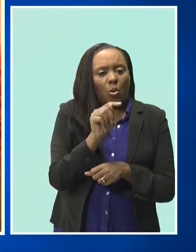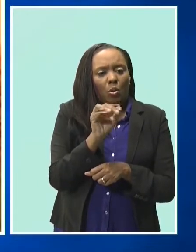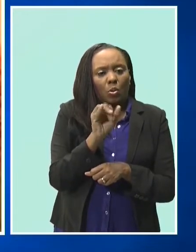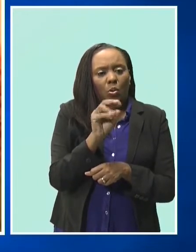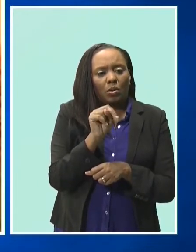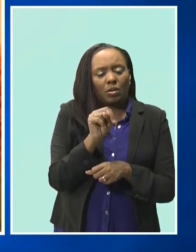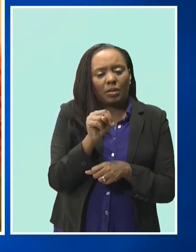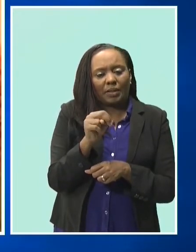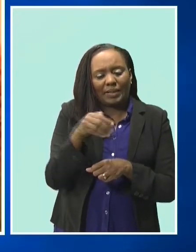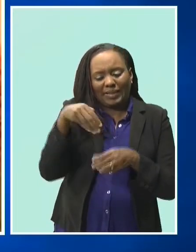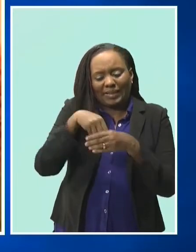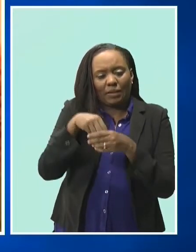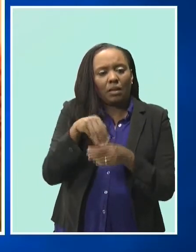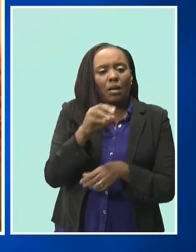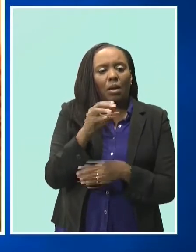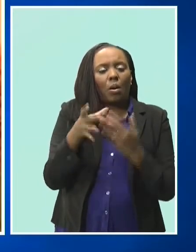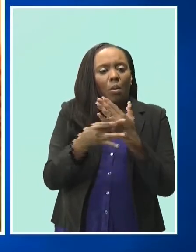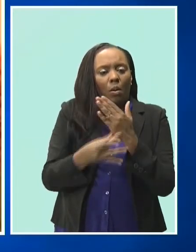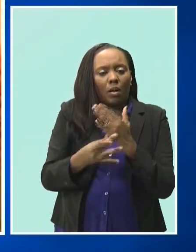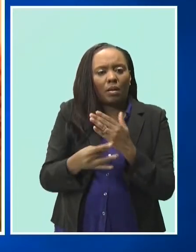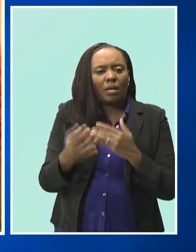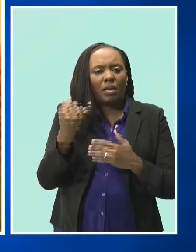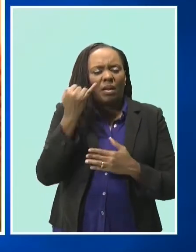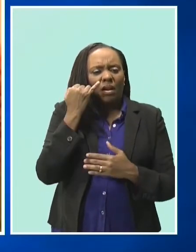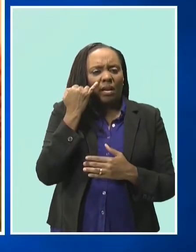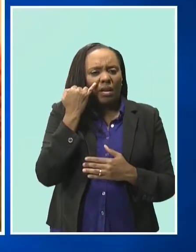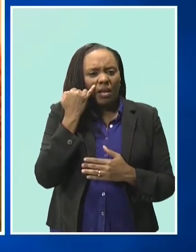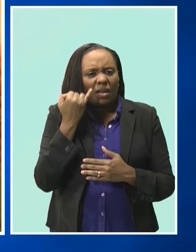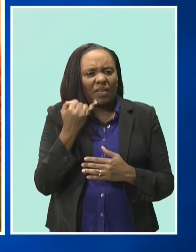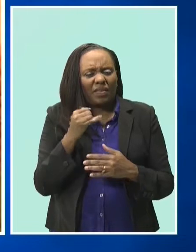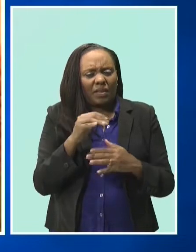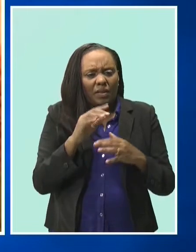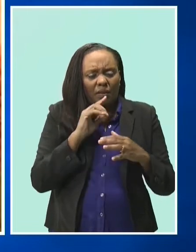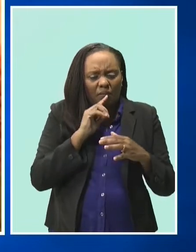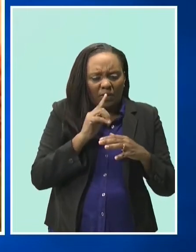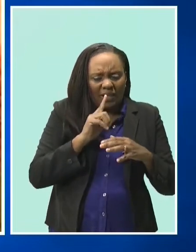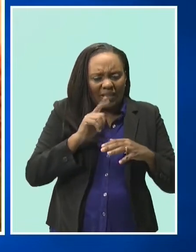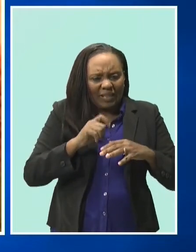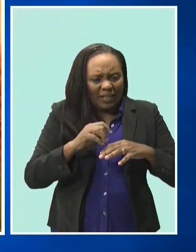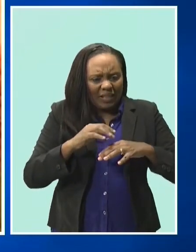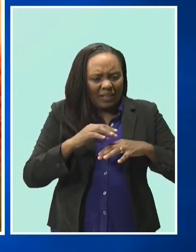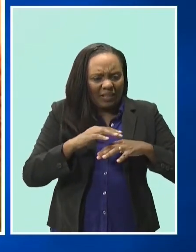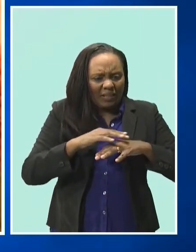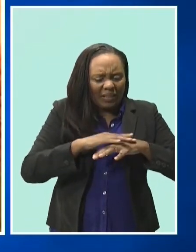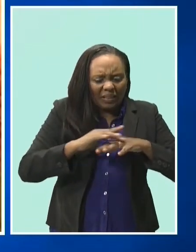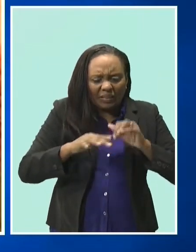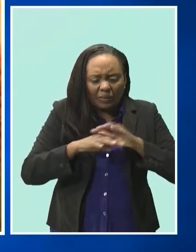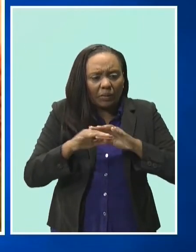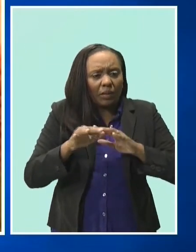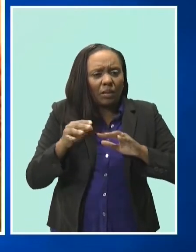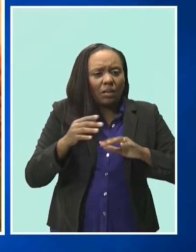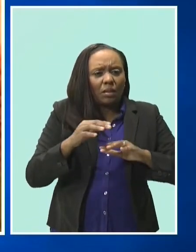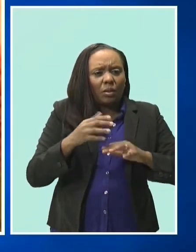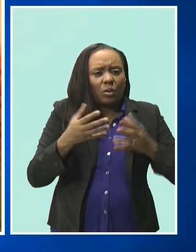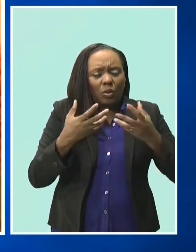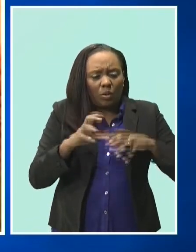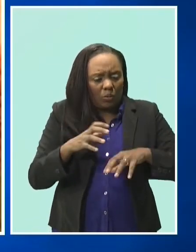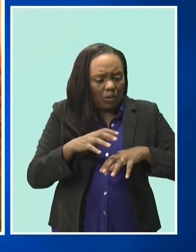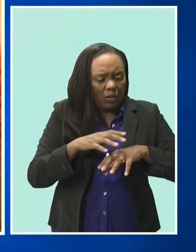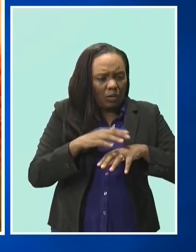say, depends on your sensitivity. If you're very sensitive, then you have to try to use products that don't have